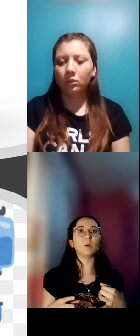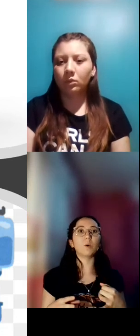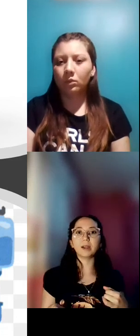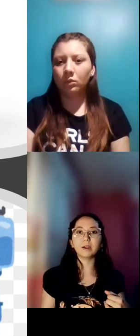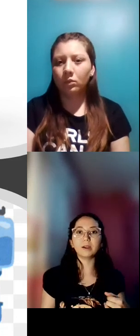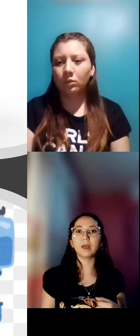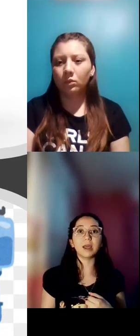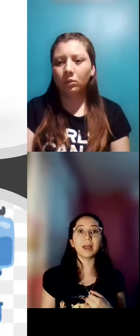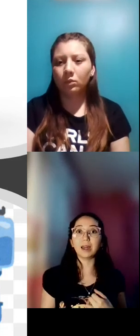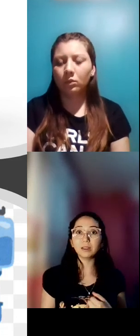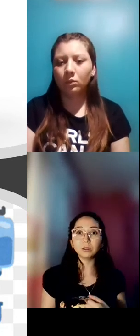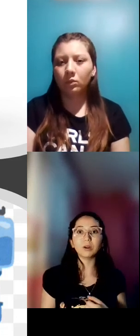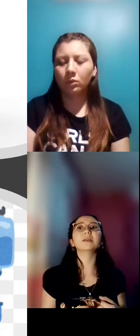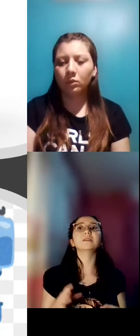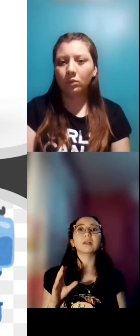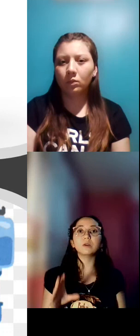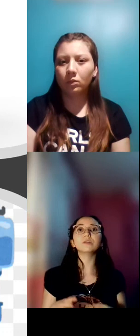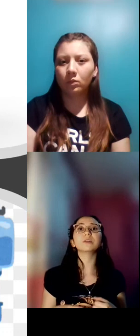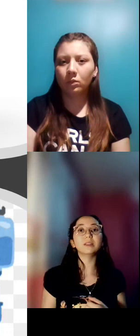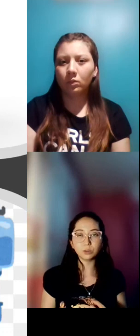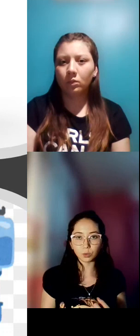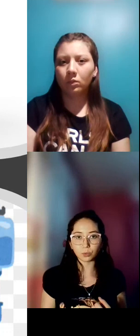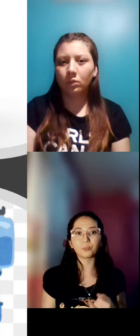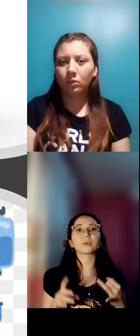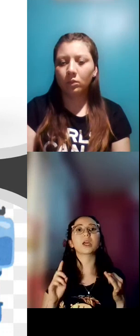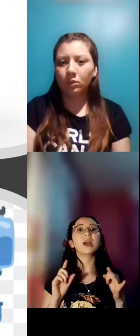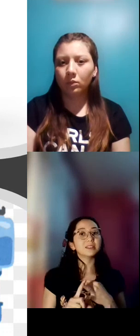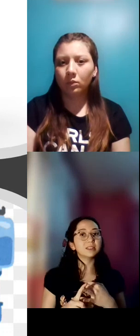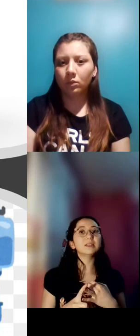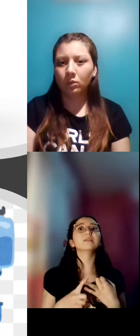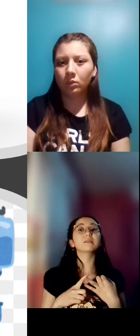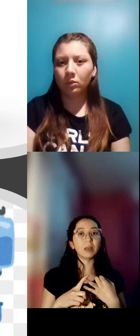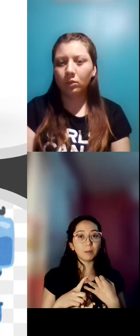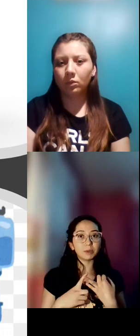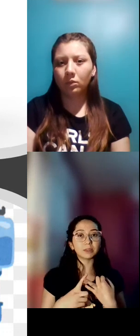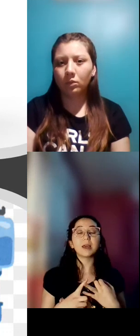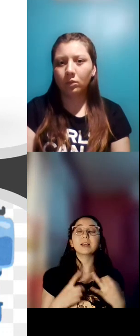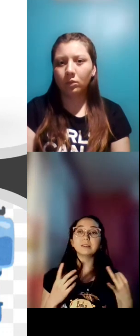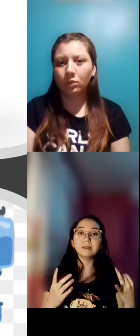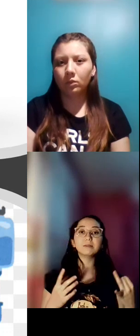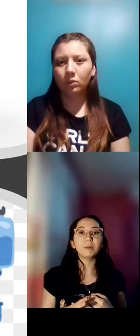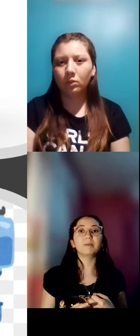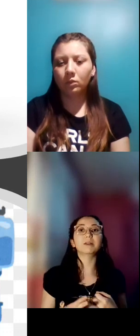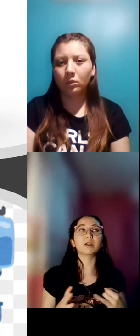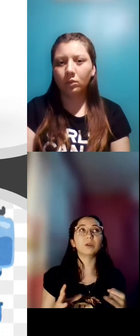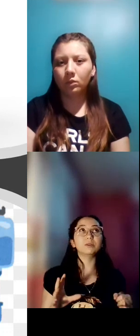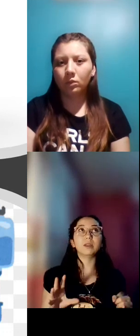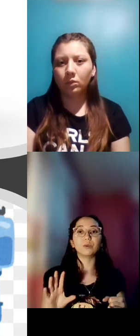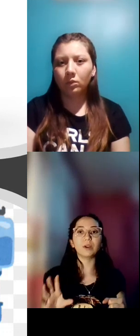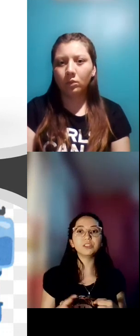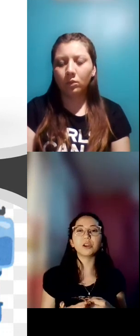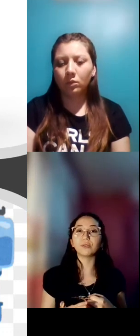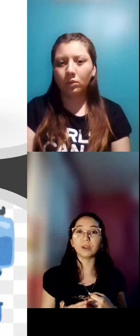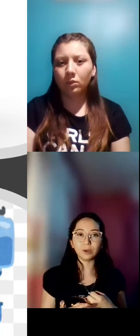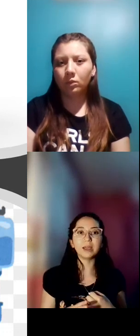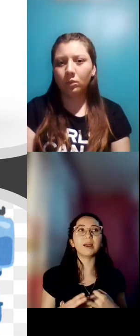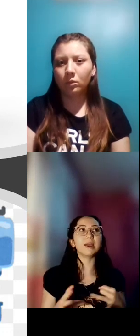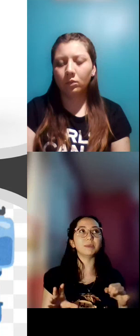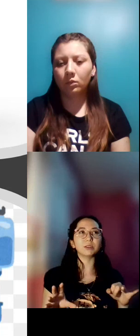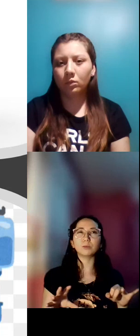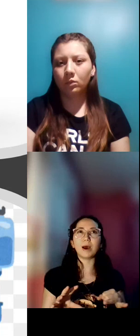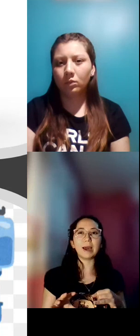replenish water and electrolytes lost in the stool. Zinc supplement. Zinc supplement reduce the duration